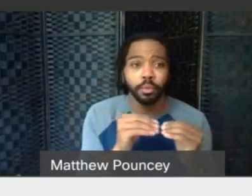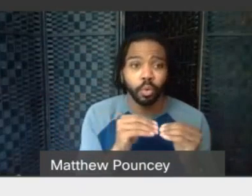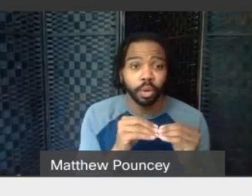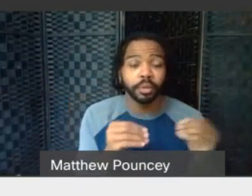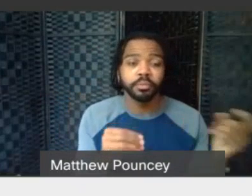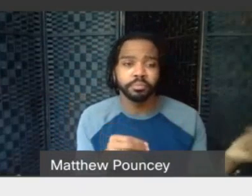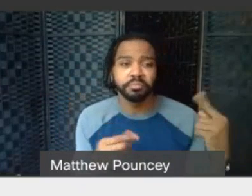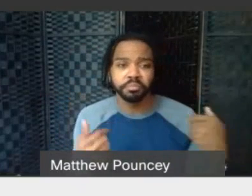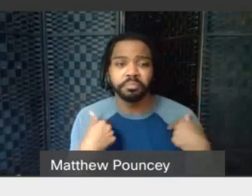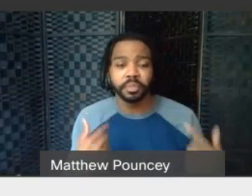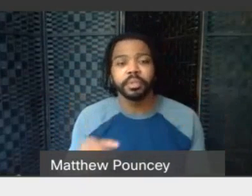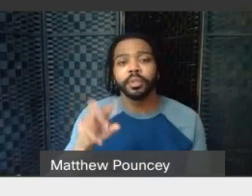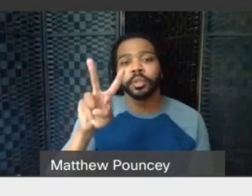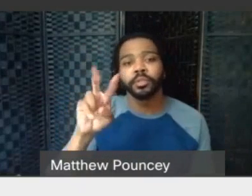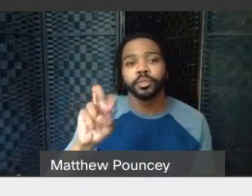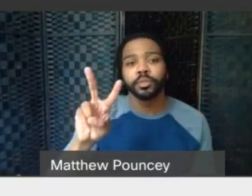at